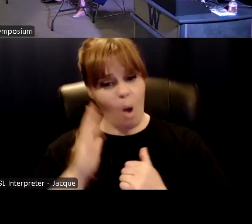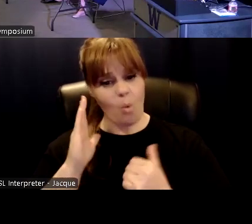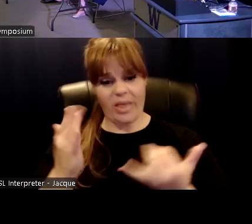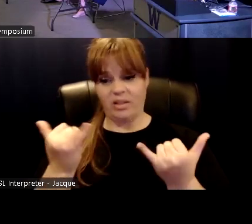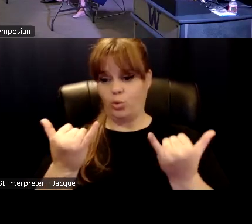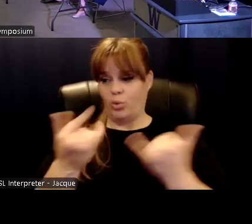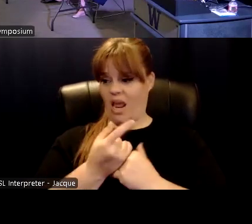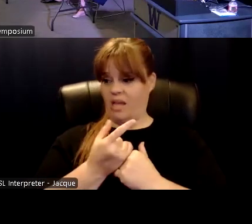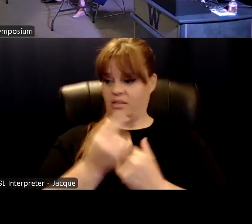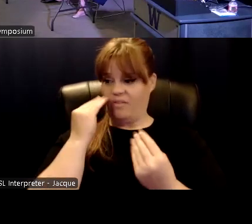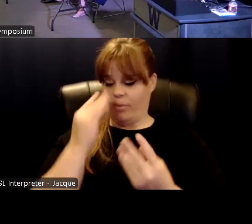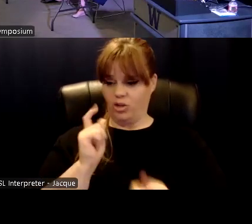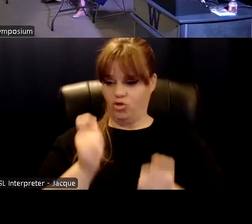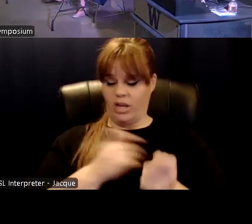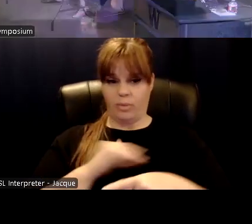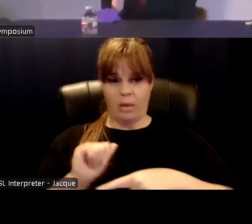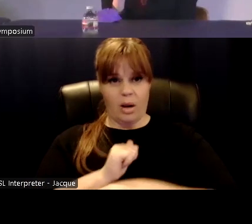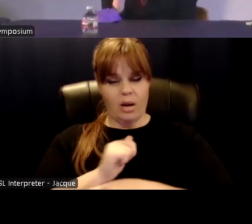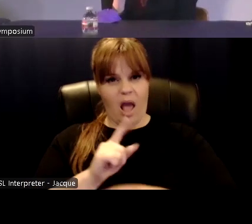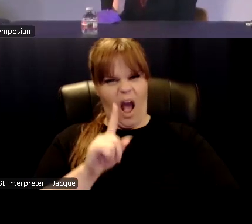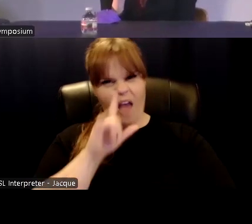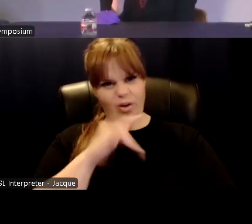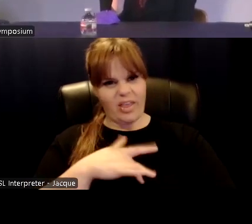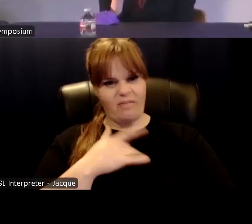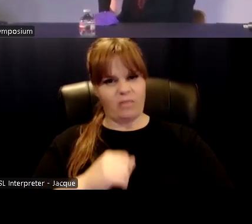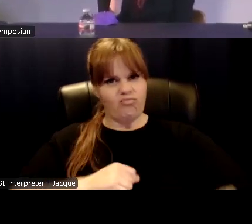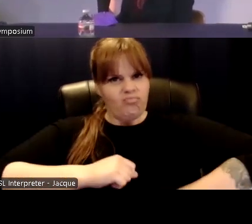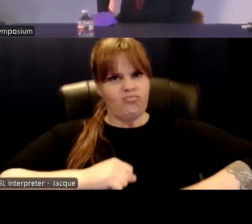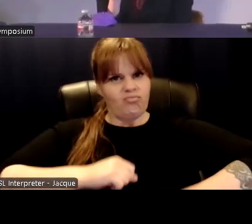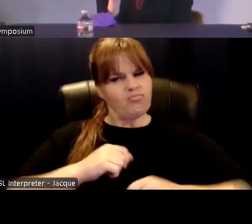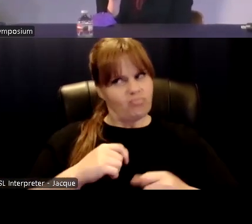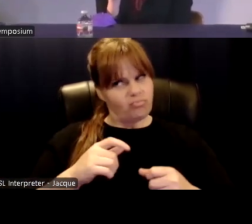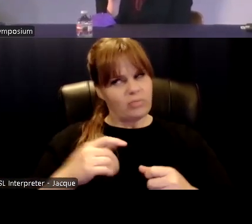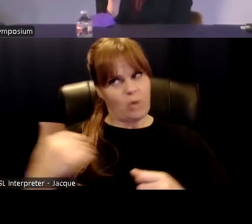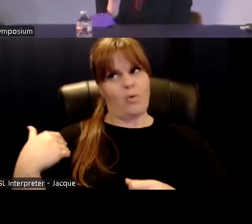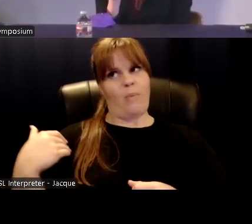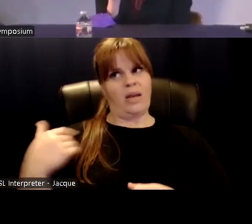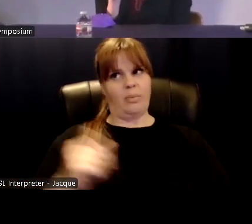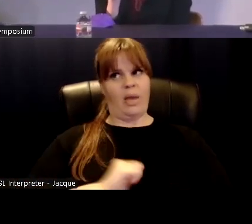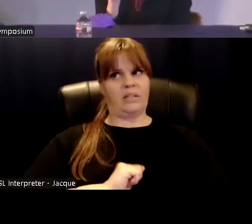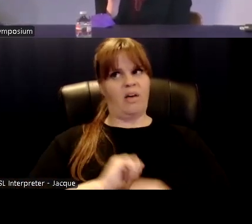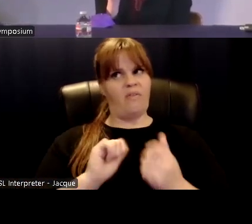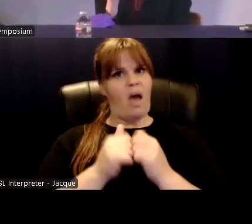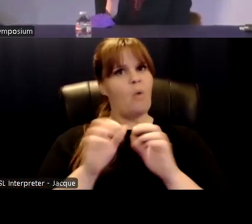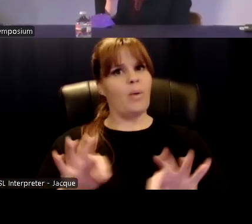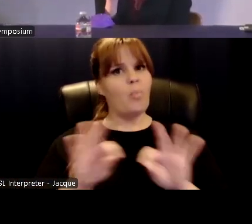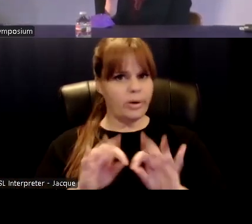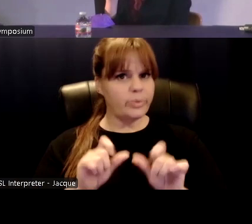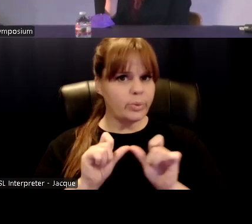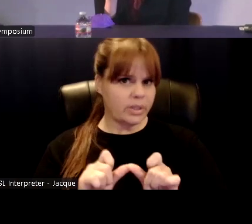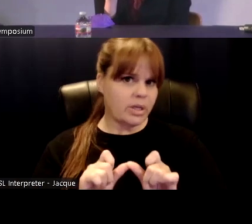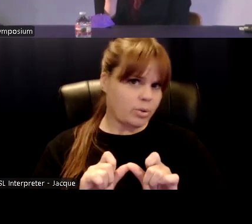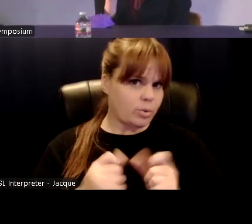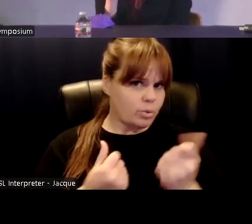really energized me and reminded me how important it is to advocate, to continue to advocate